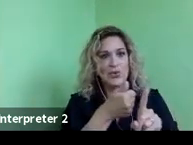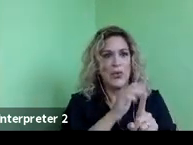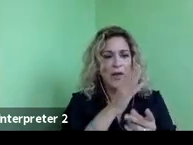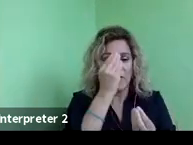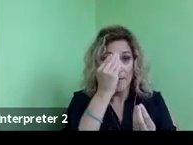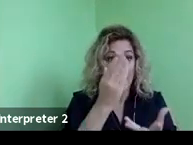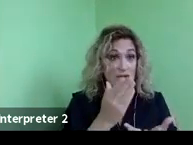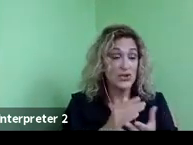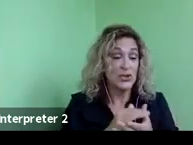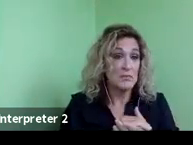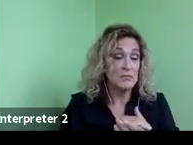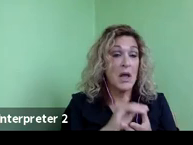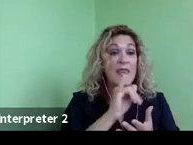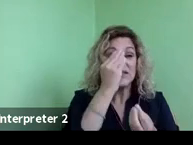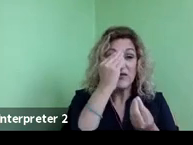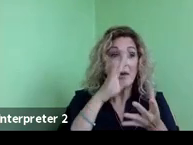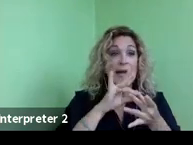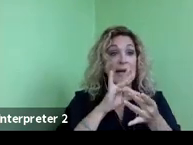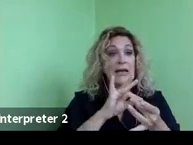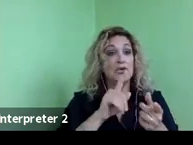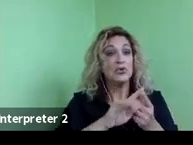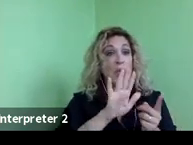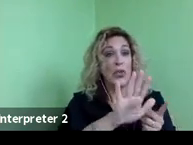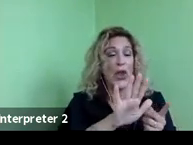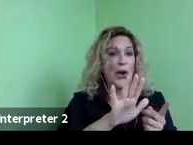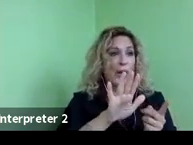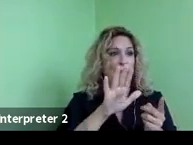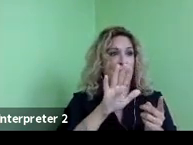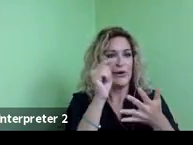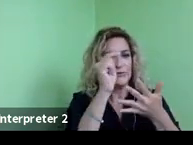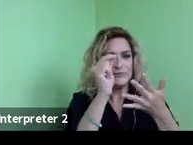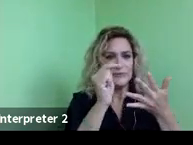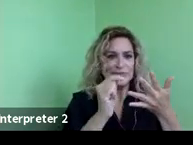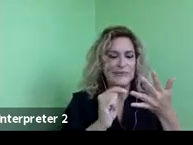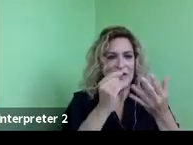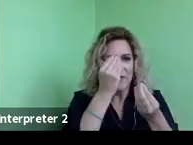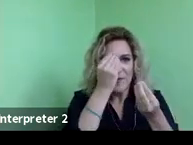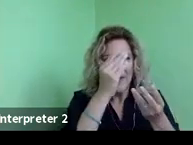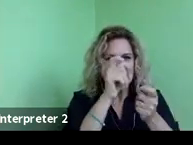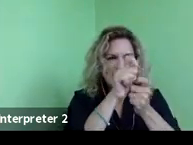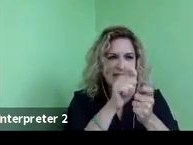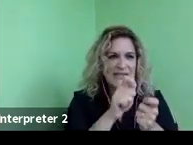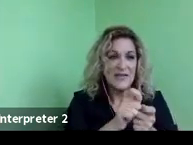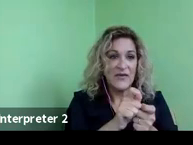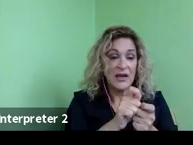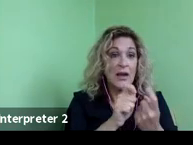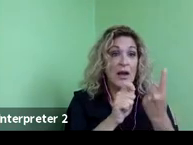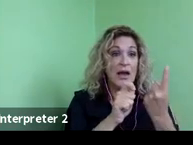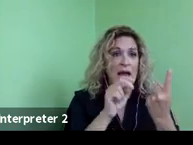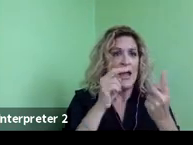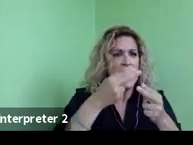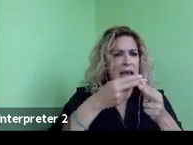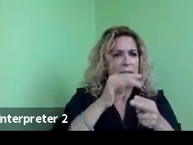is information that's connected to a person's profile separate from their name. sometimes when a name